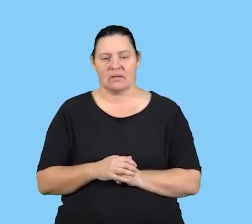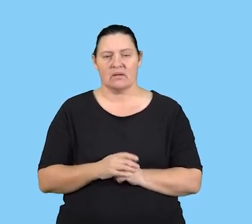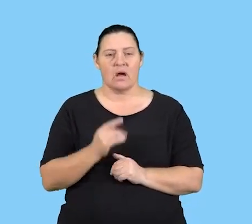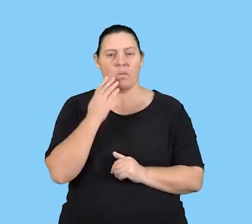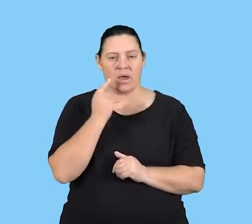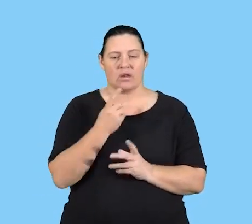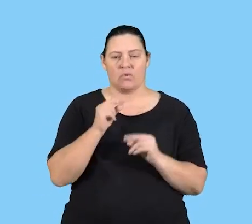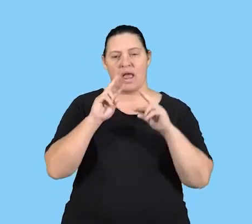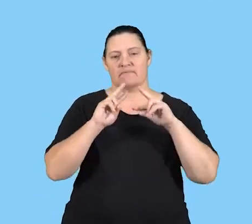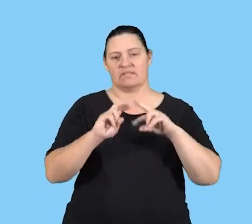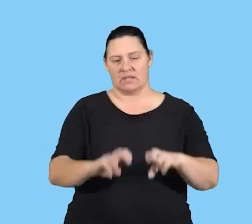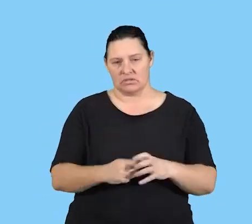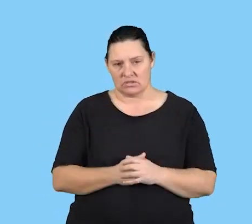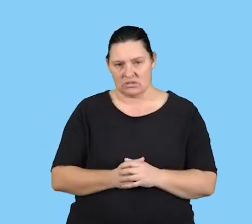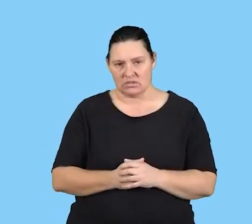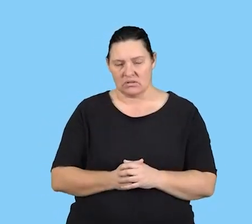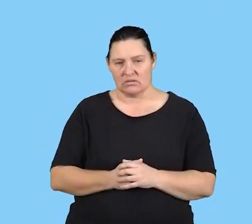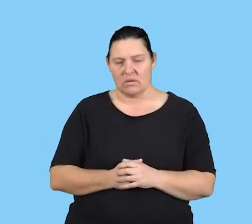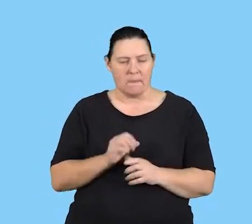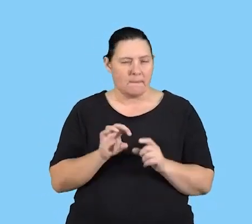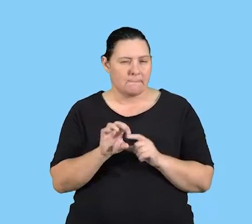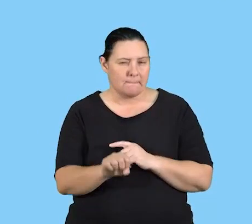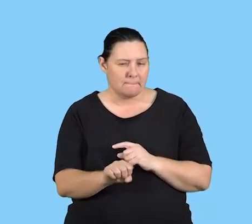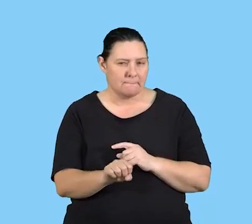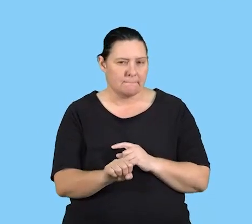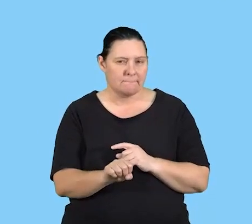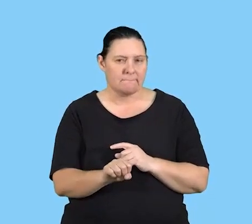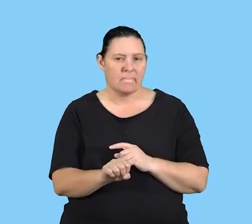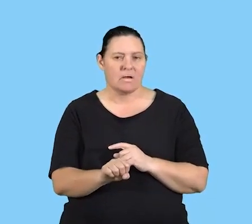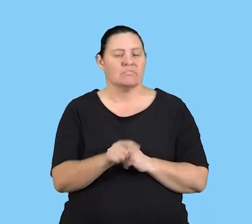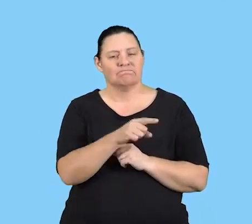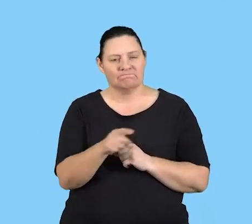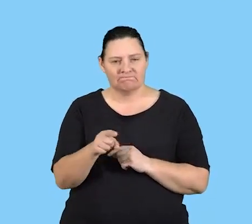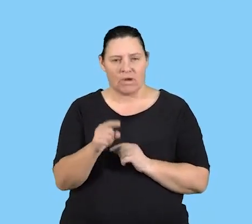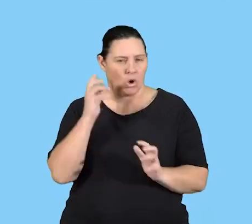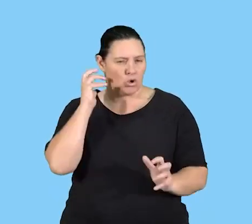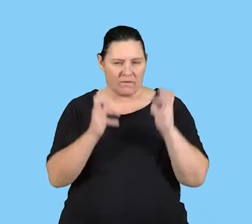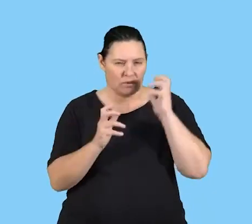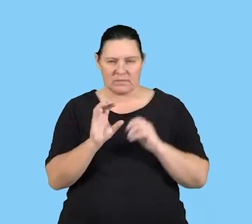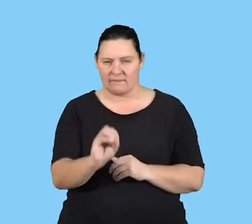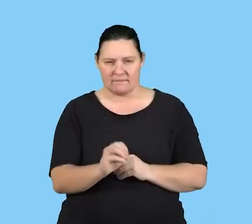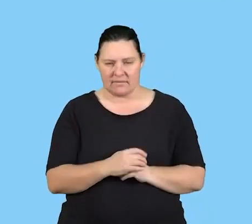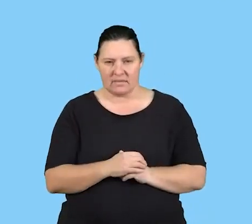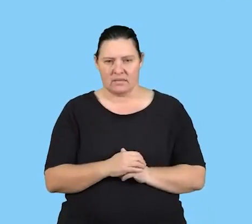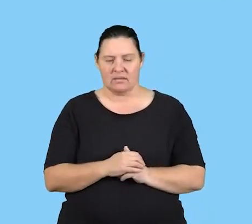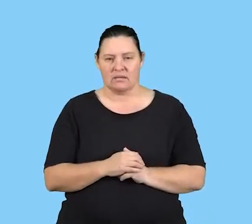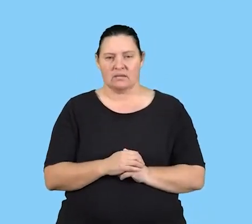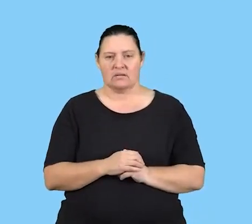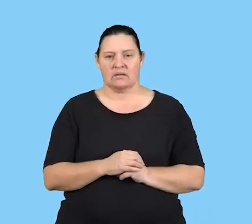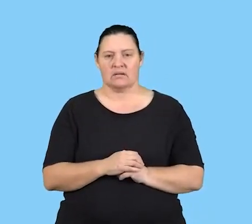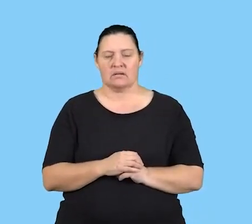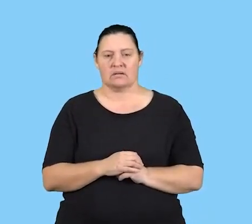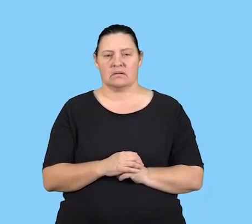the investigation, we found that colleagues are being confused